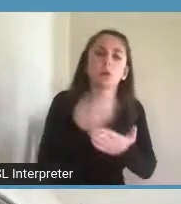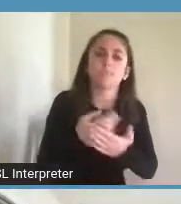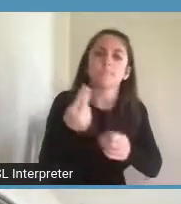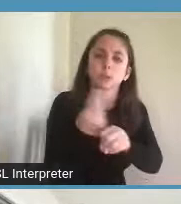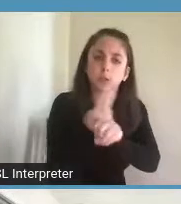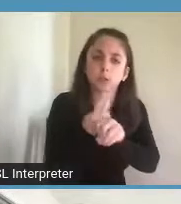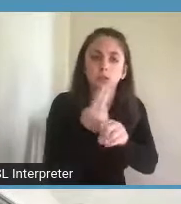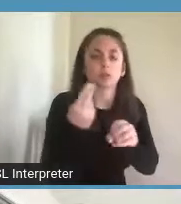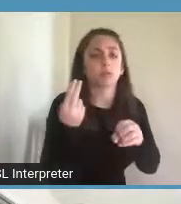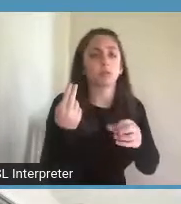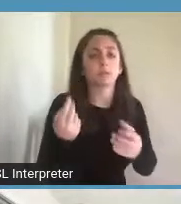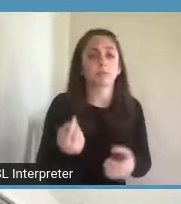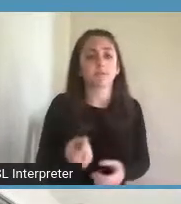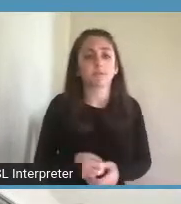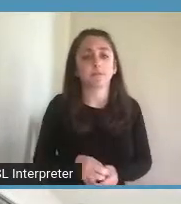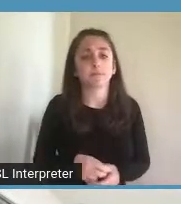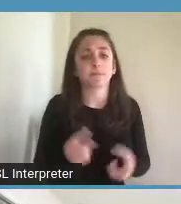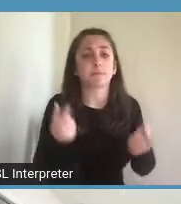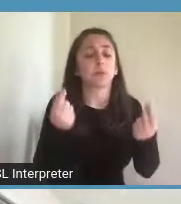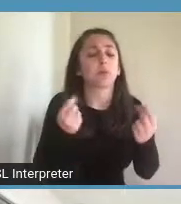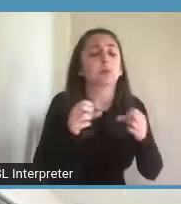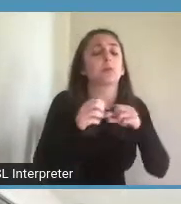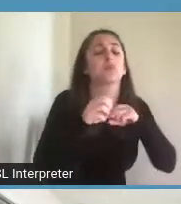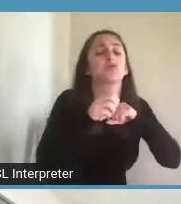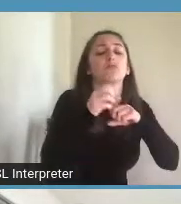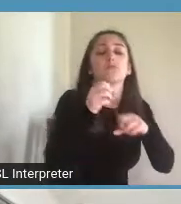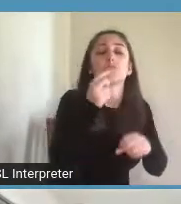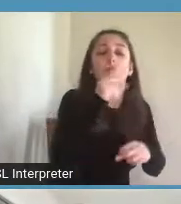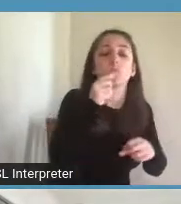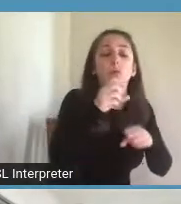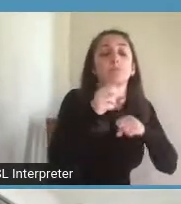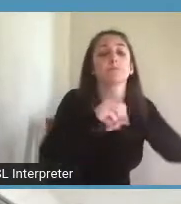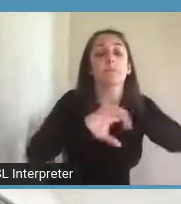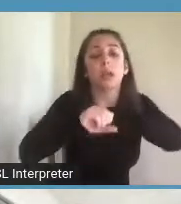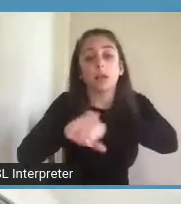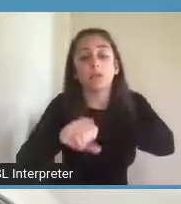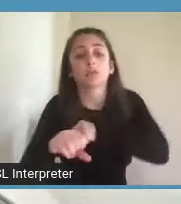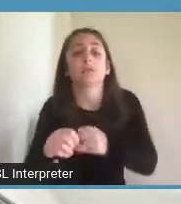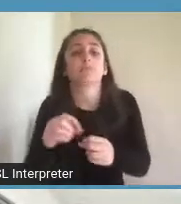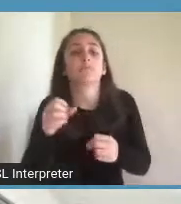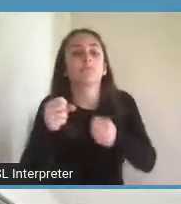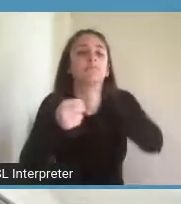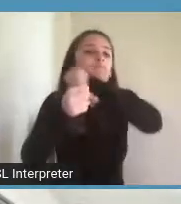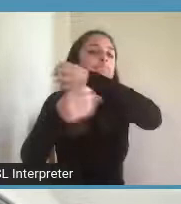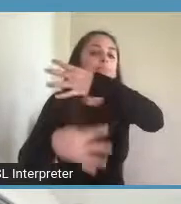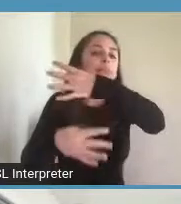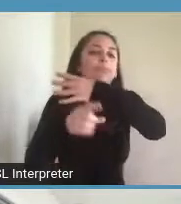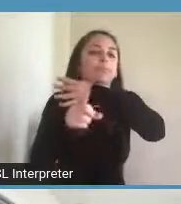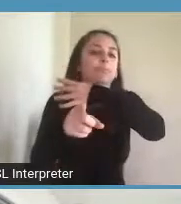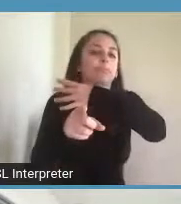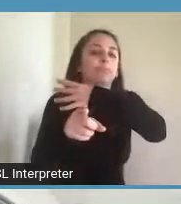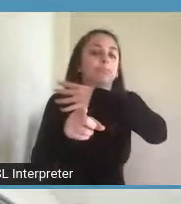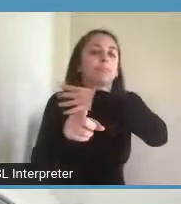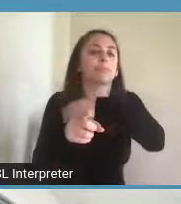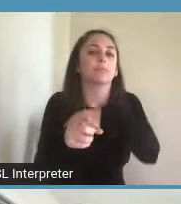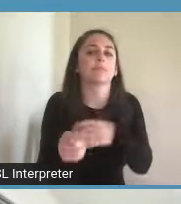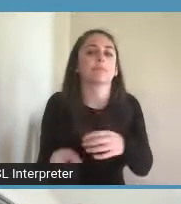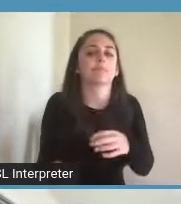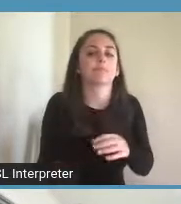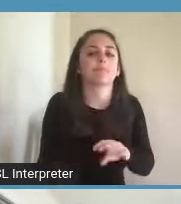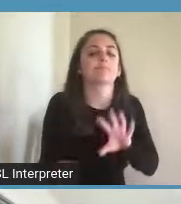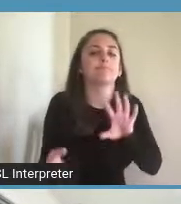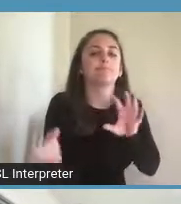Google Analytics data, Google Ads data, and you can also feed it any data you want through a Google Sheet or a CSV and bring it all together.